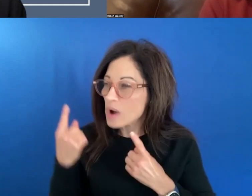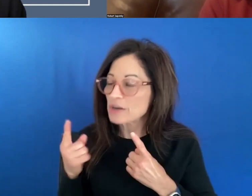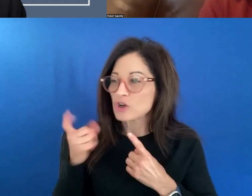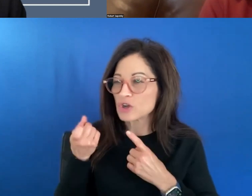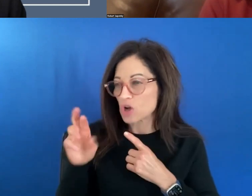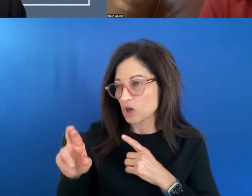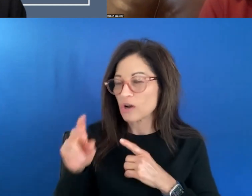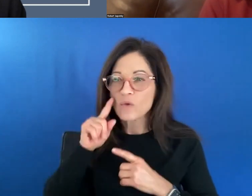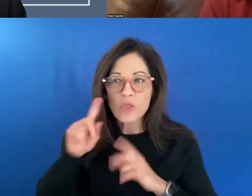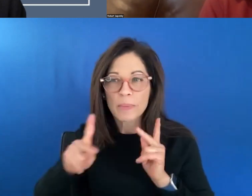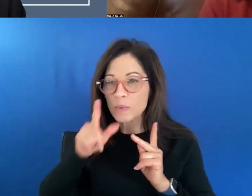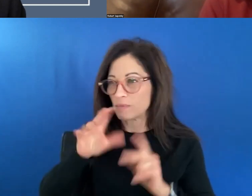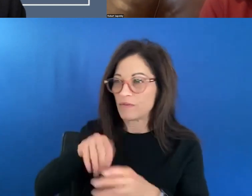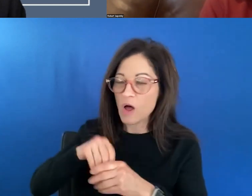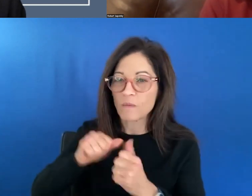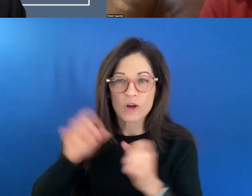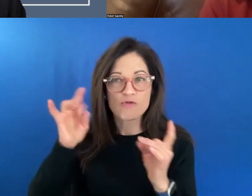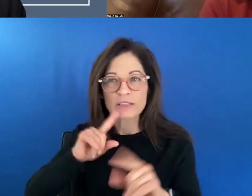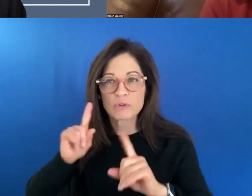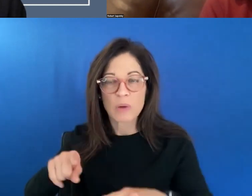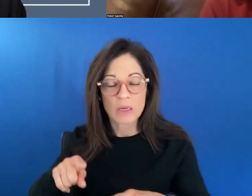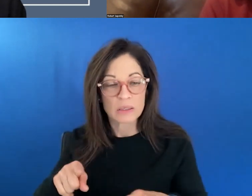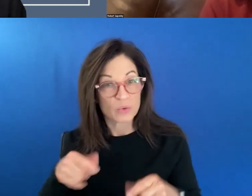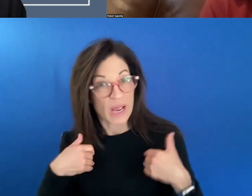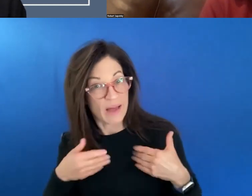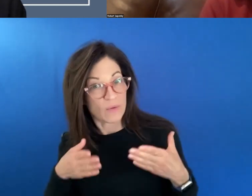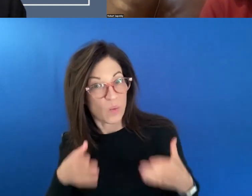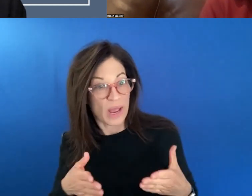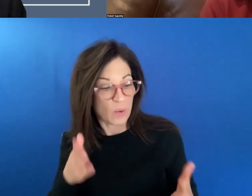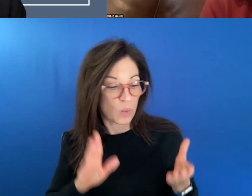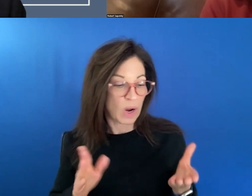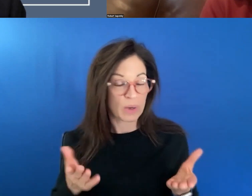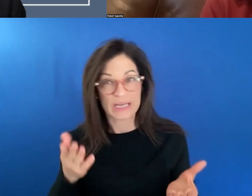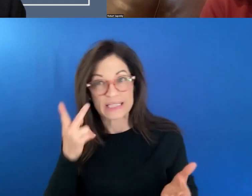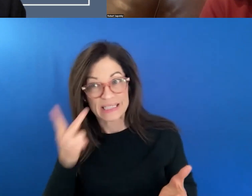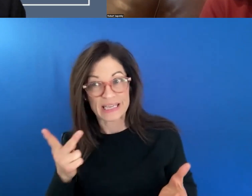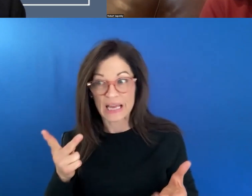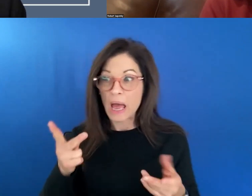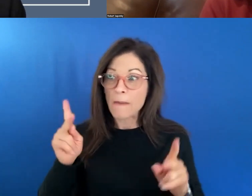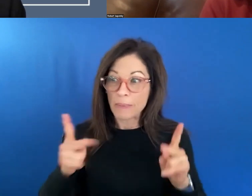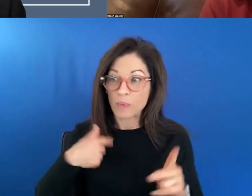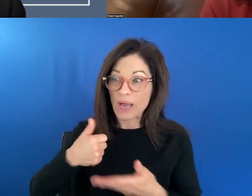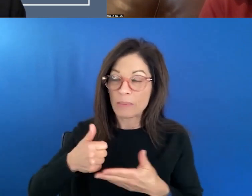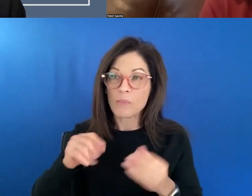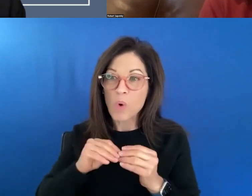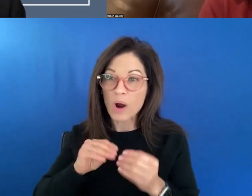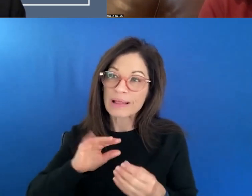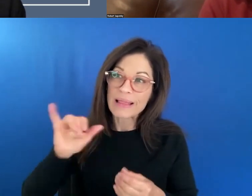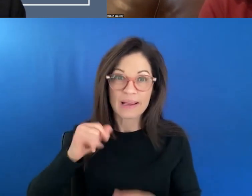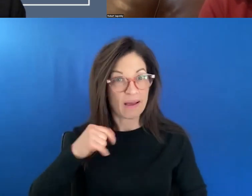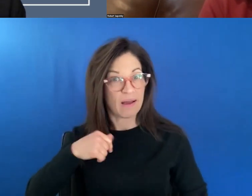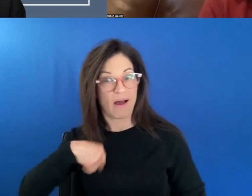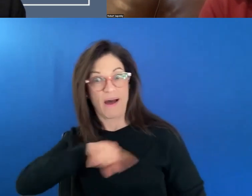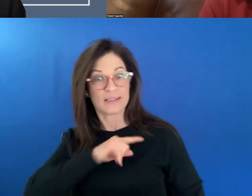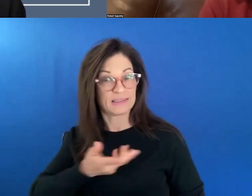prevention field? Is there a way to make it more likely that we'll see those we're helping as an us? Because there are some important quotes I pulled